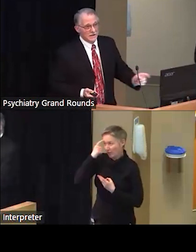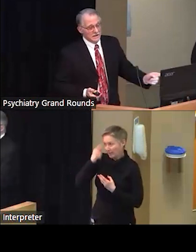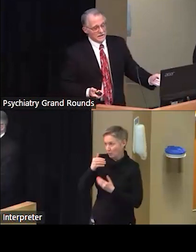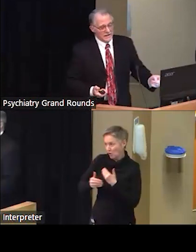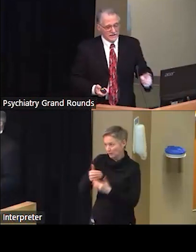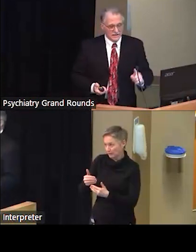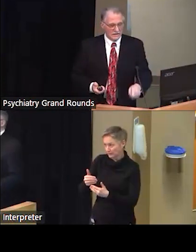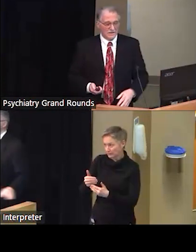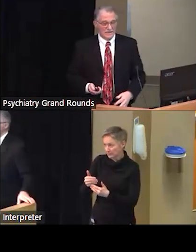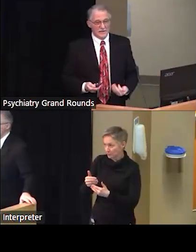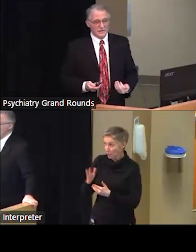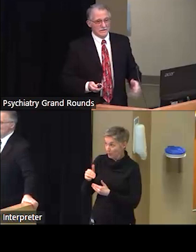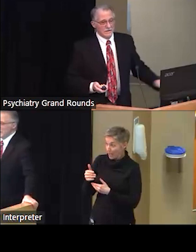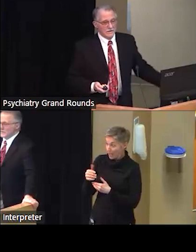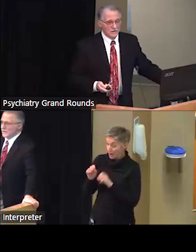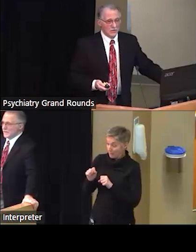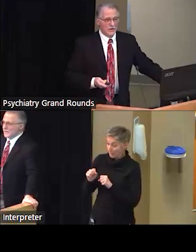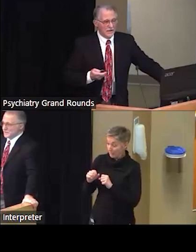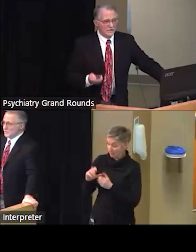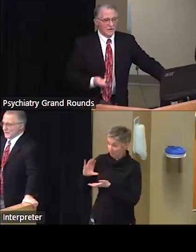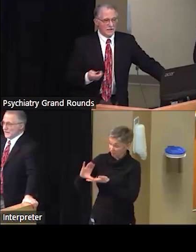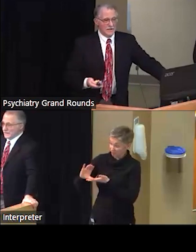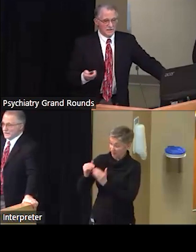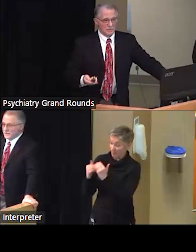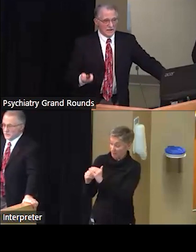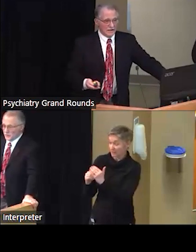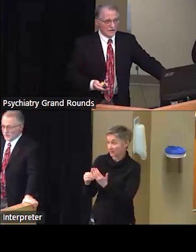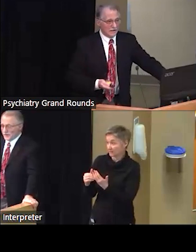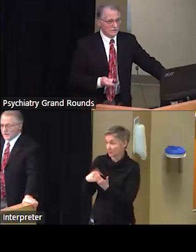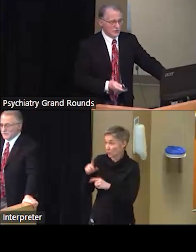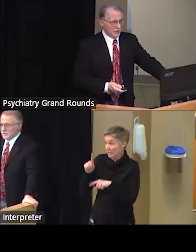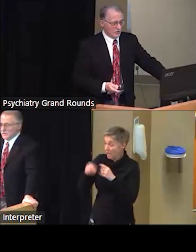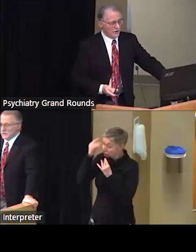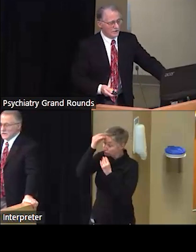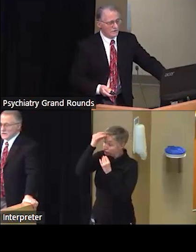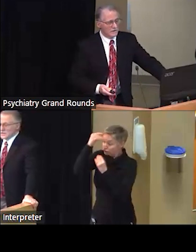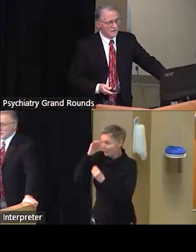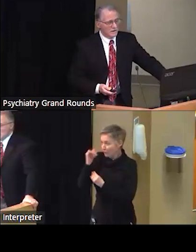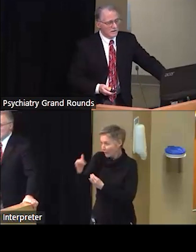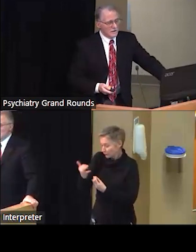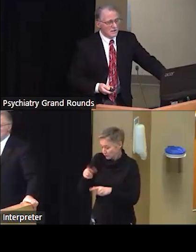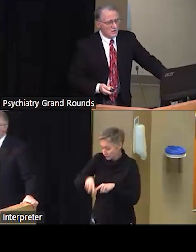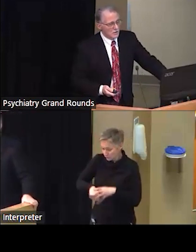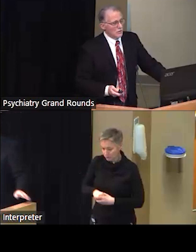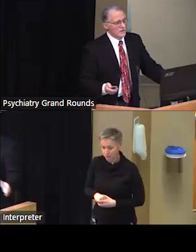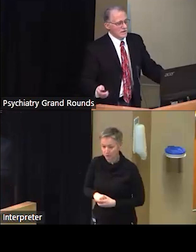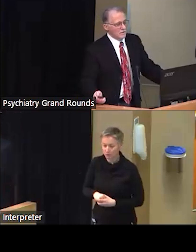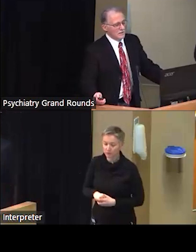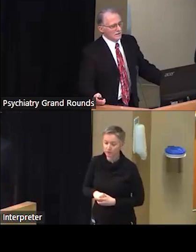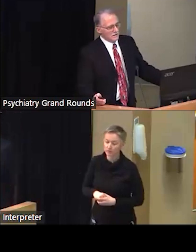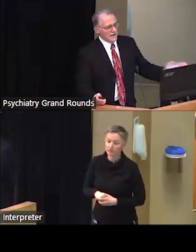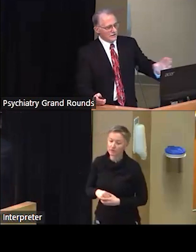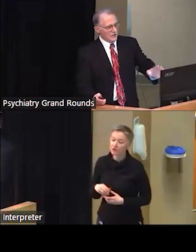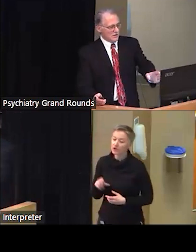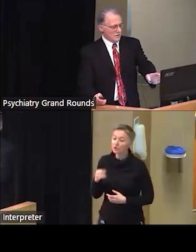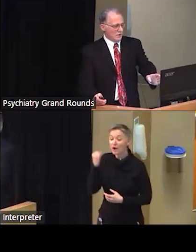process. It's limited. We don't have an unending supply of controlled thought. So when you think